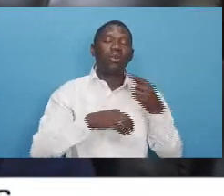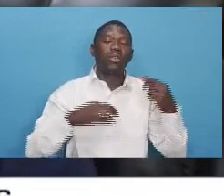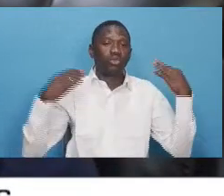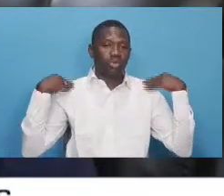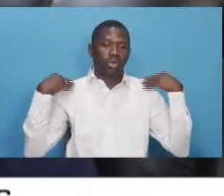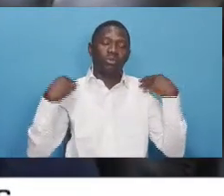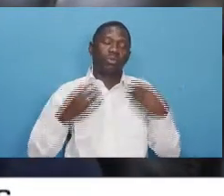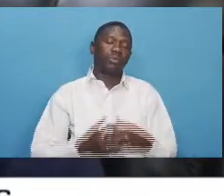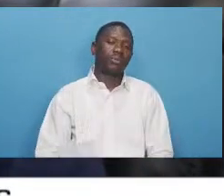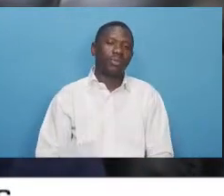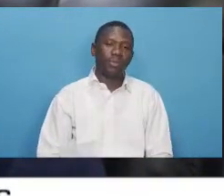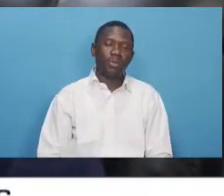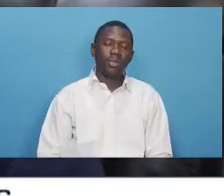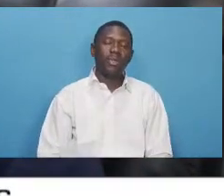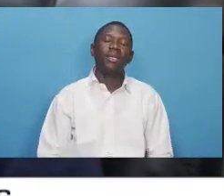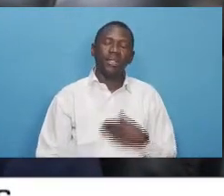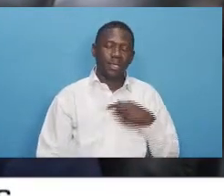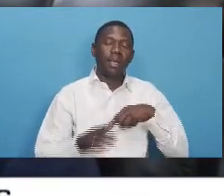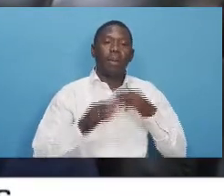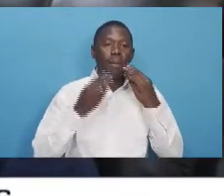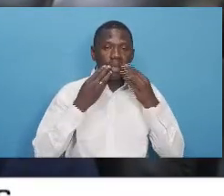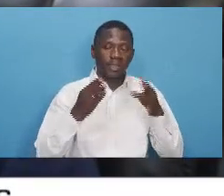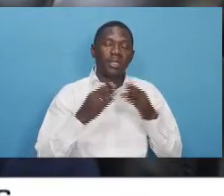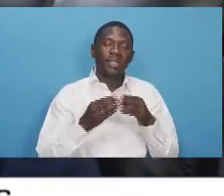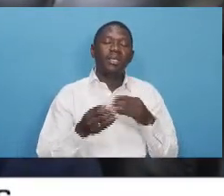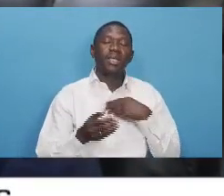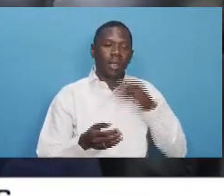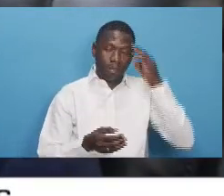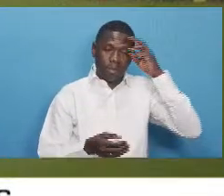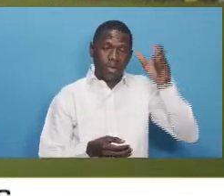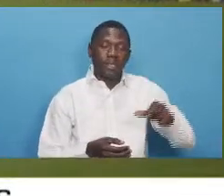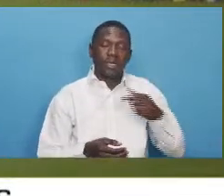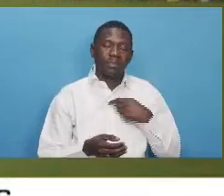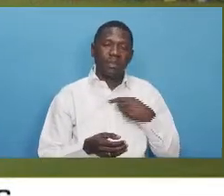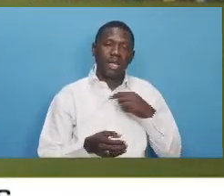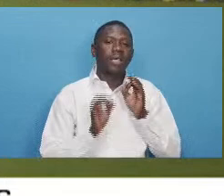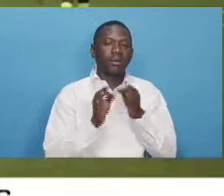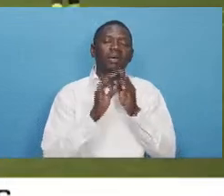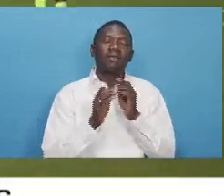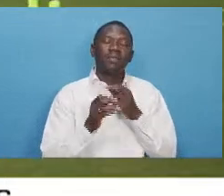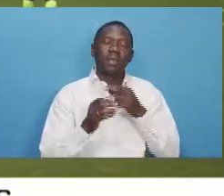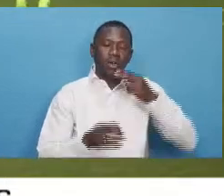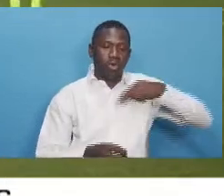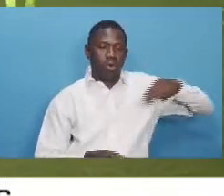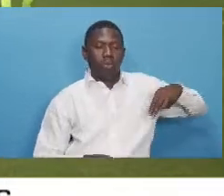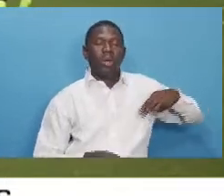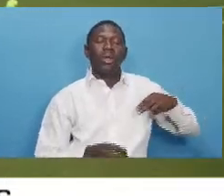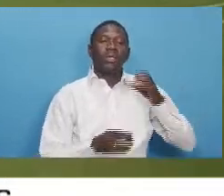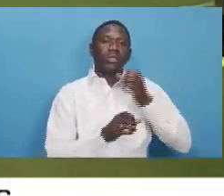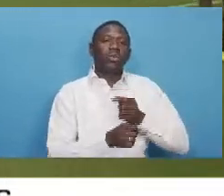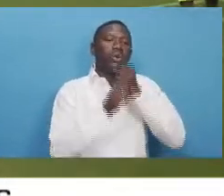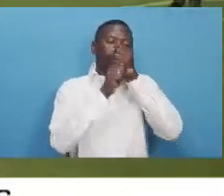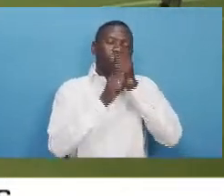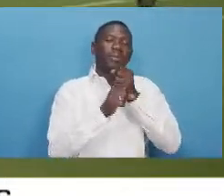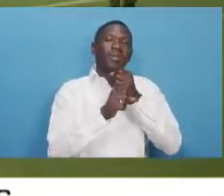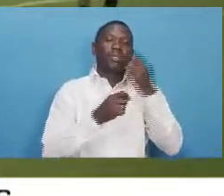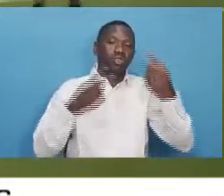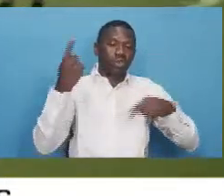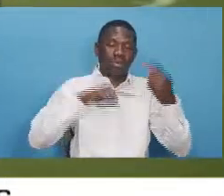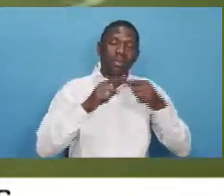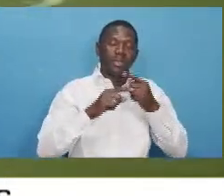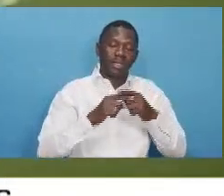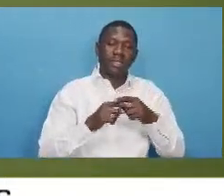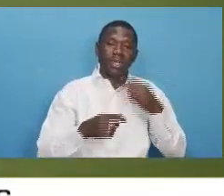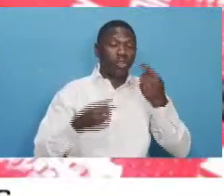message to stakeholders, the minister expressed his delight at the return of the Norway Cup, a tournament he says has contributed immensely to the growth of